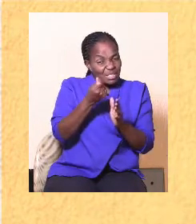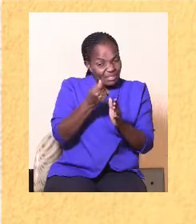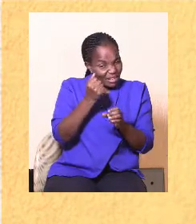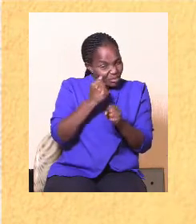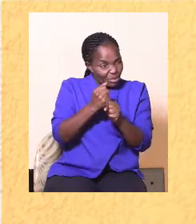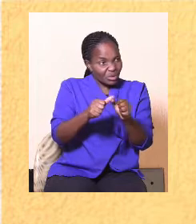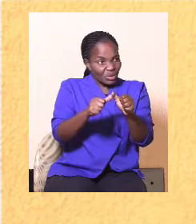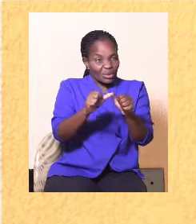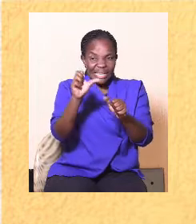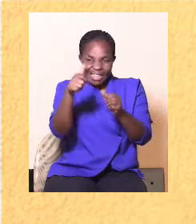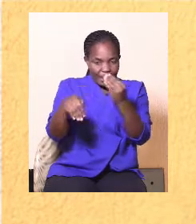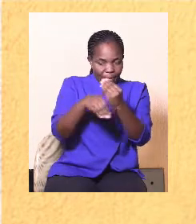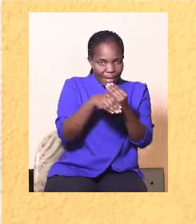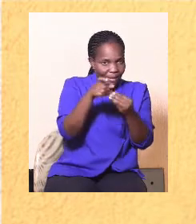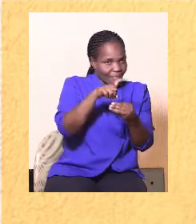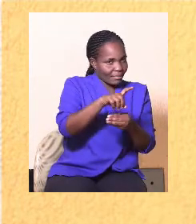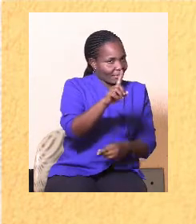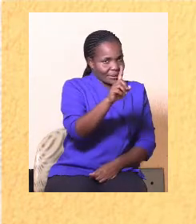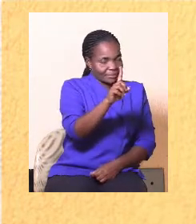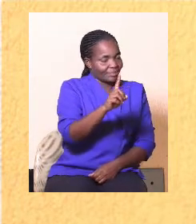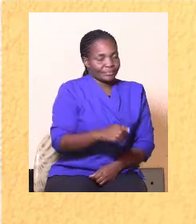disappear, it will be there. So you are excluded.